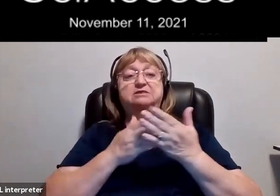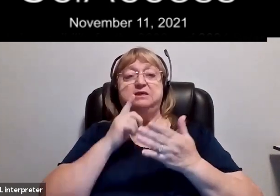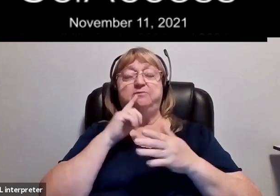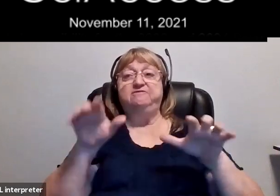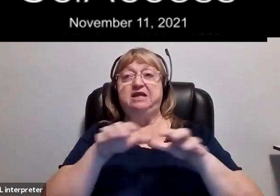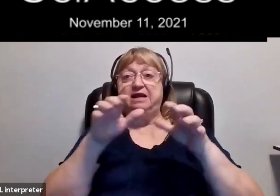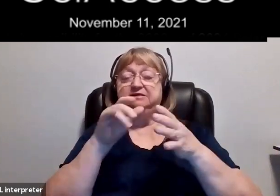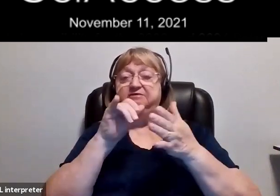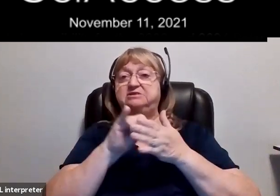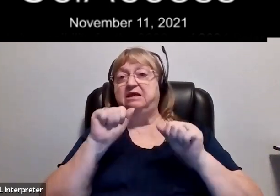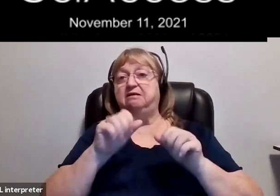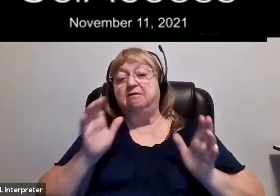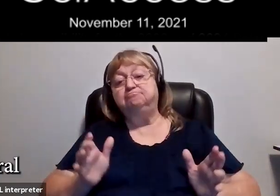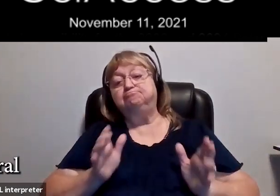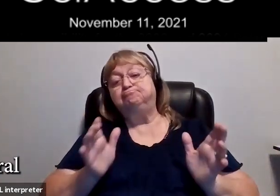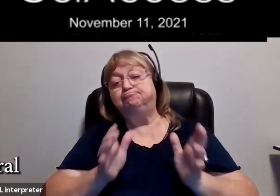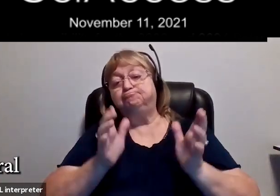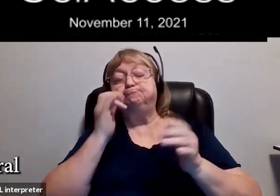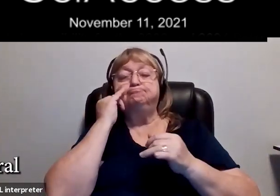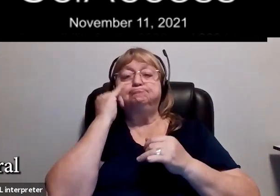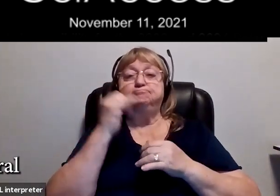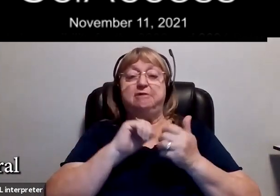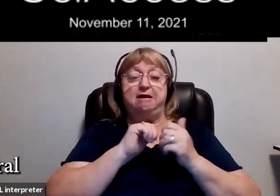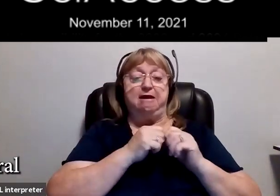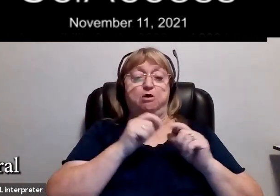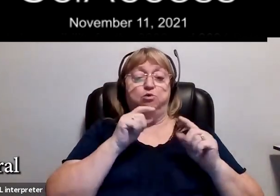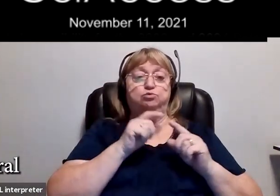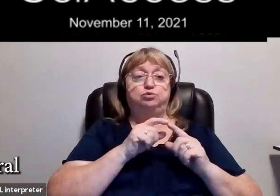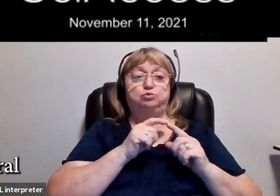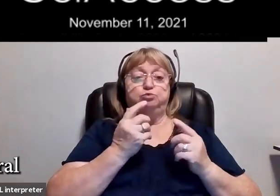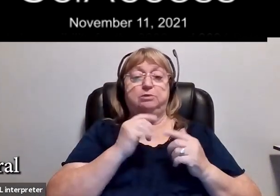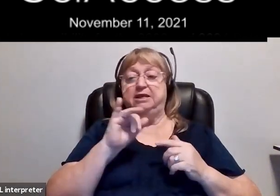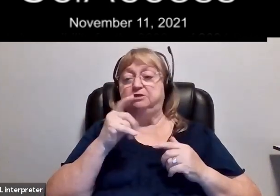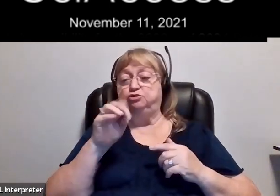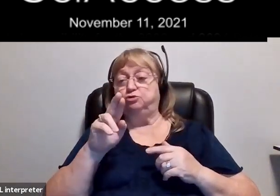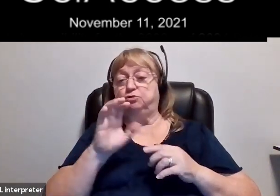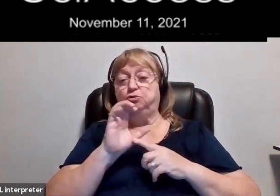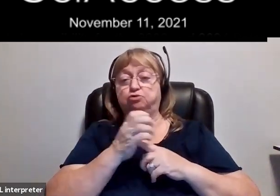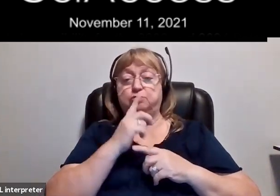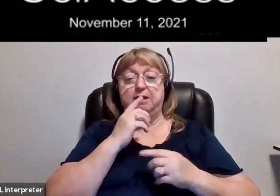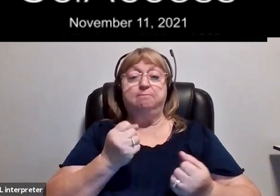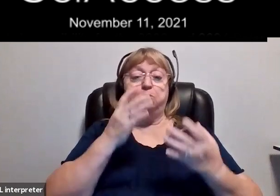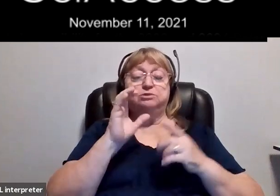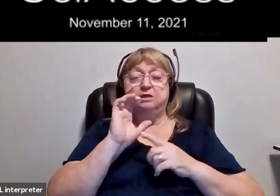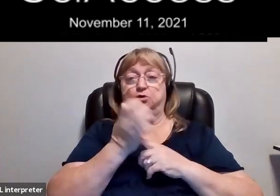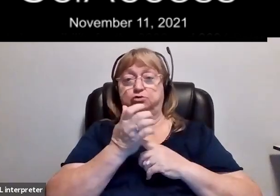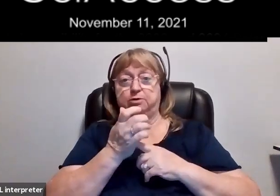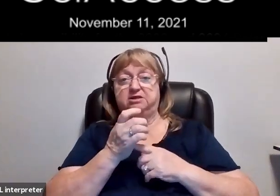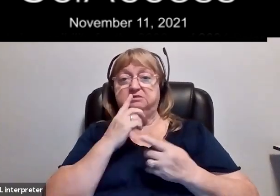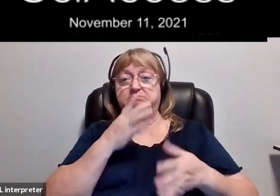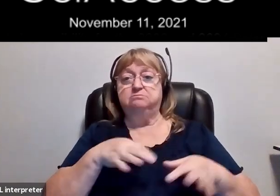activities that can foster the idea of how interculturality and multiculturality is important